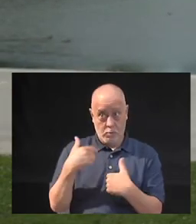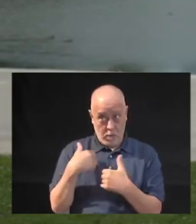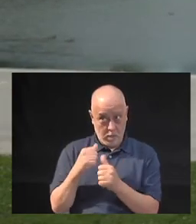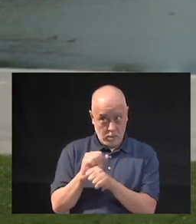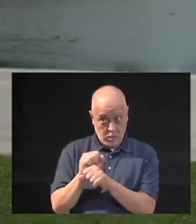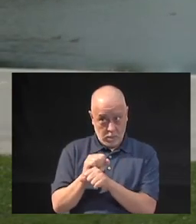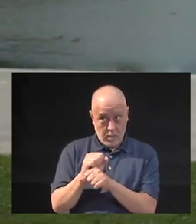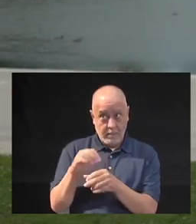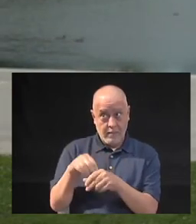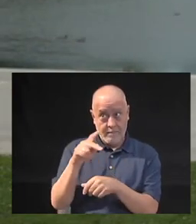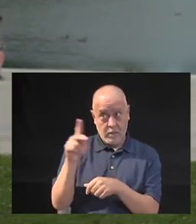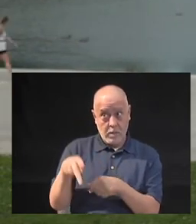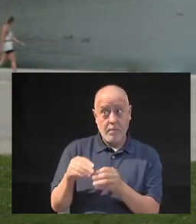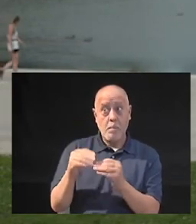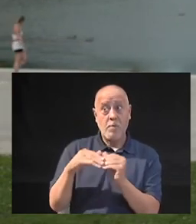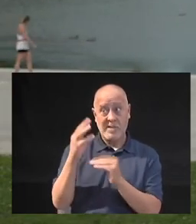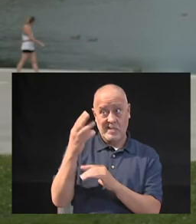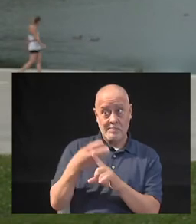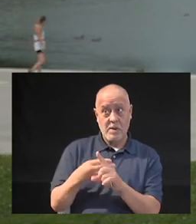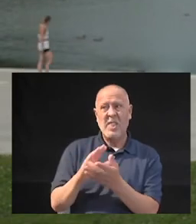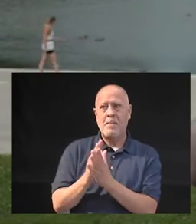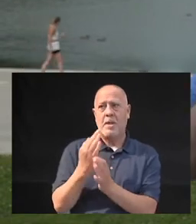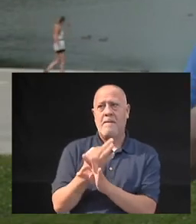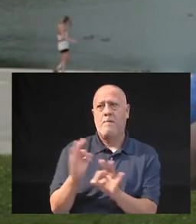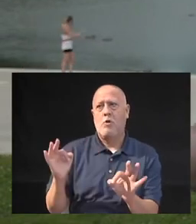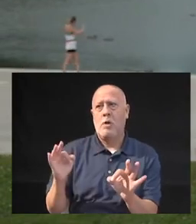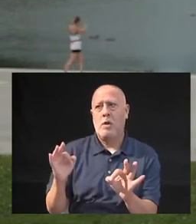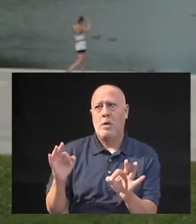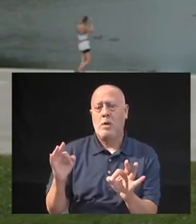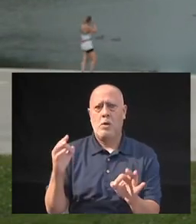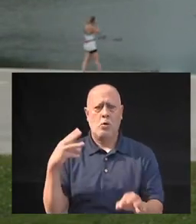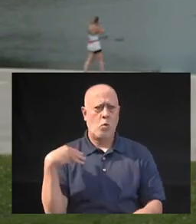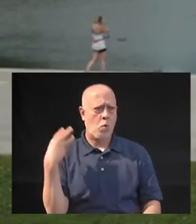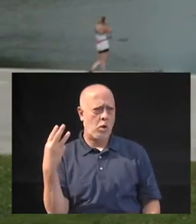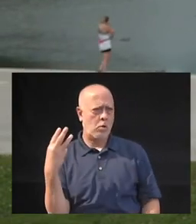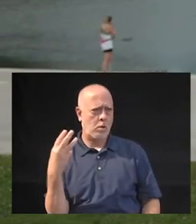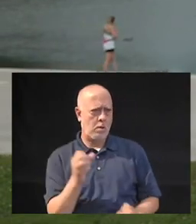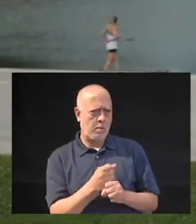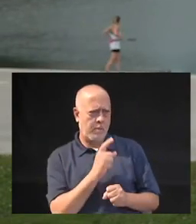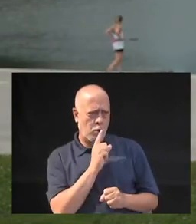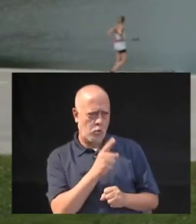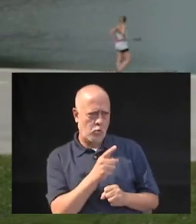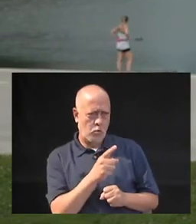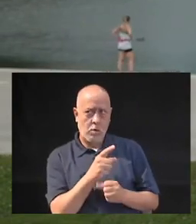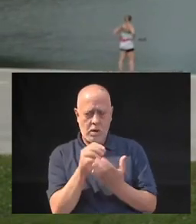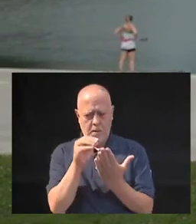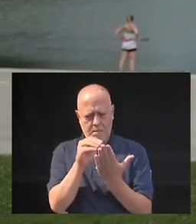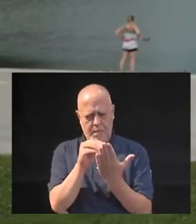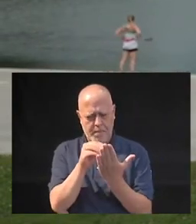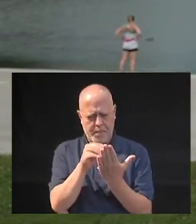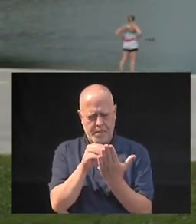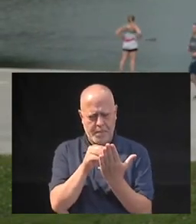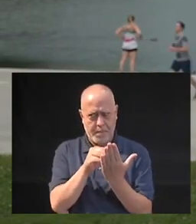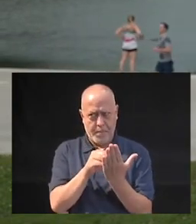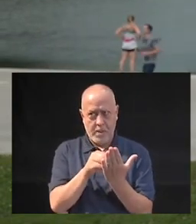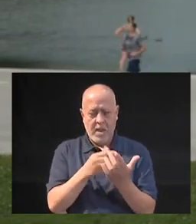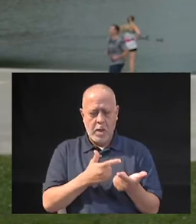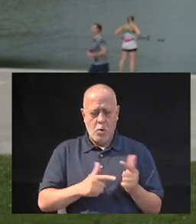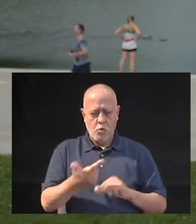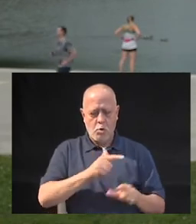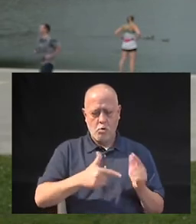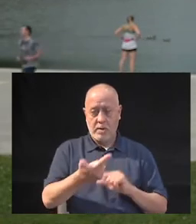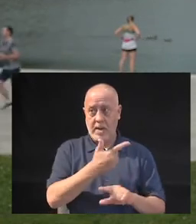enslaved person in Philadelphia for more than 6 months, they became free. And so Washington made sure, and he kept a diary, he rotated